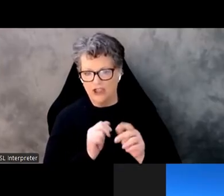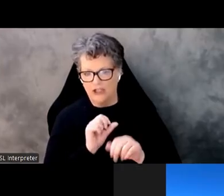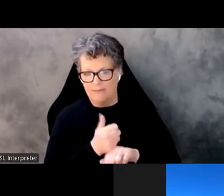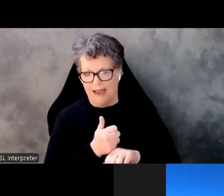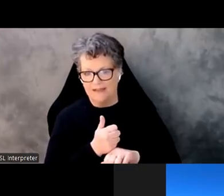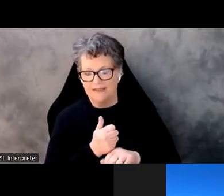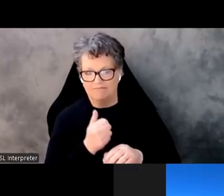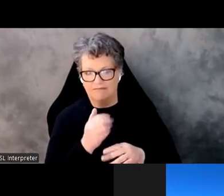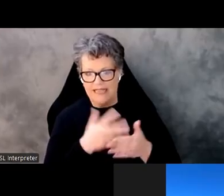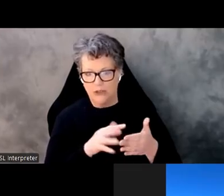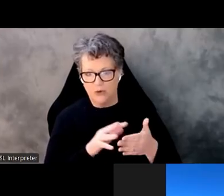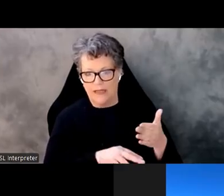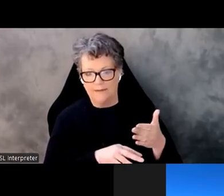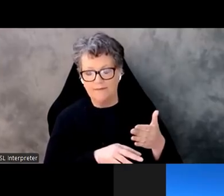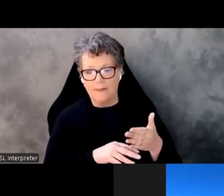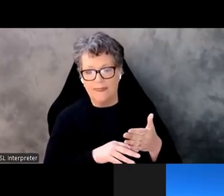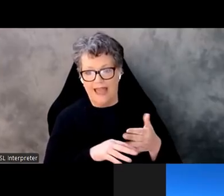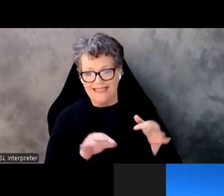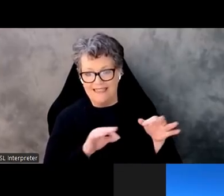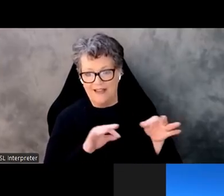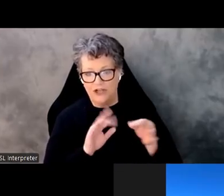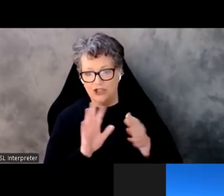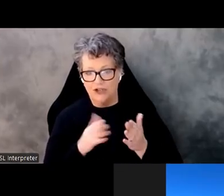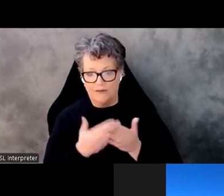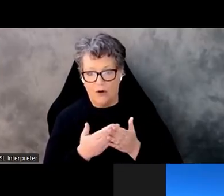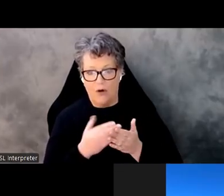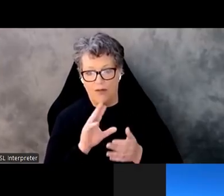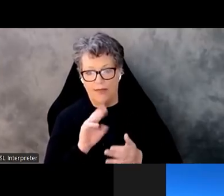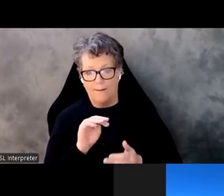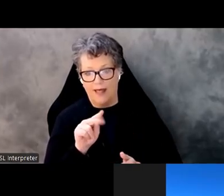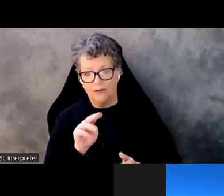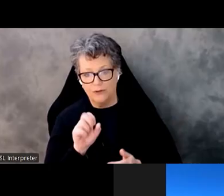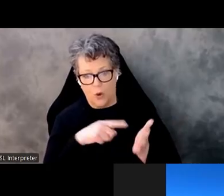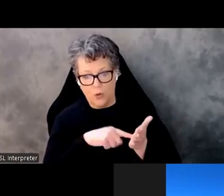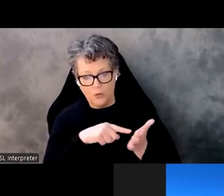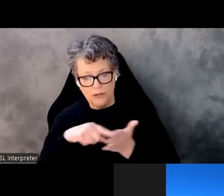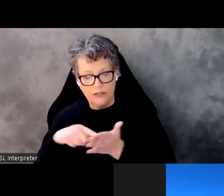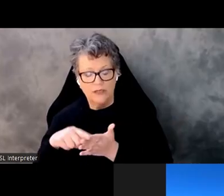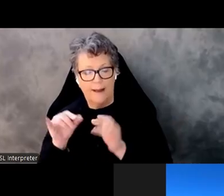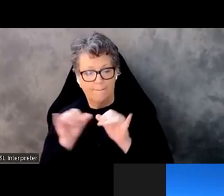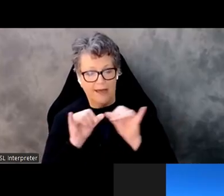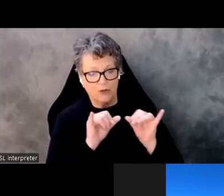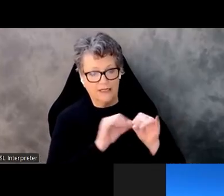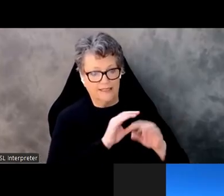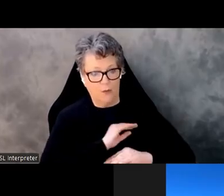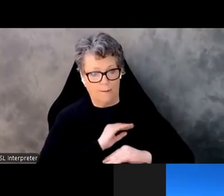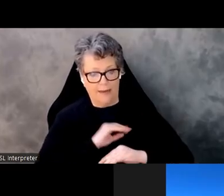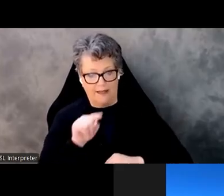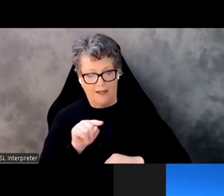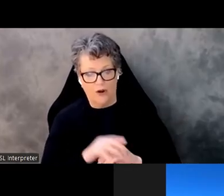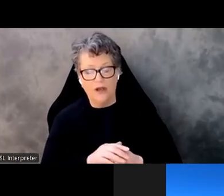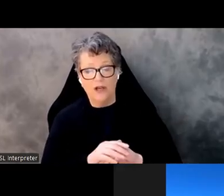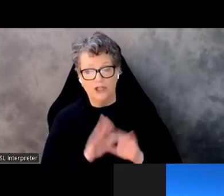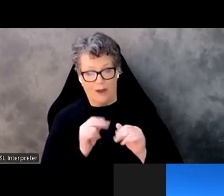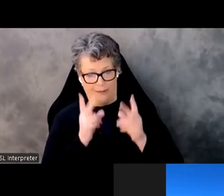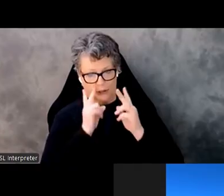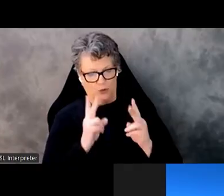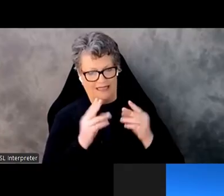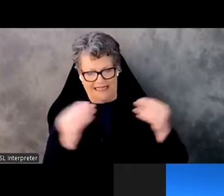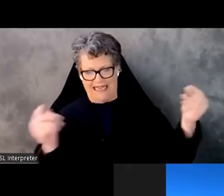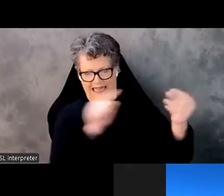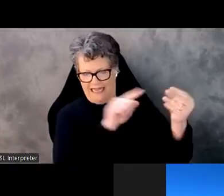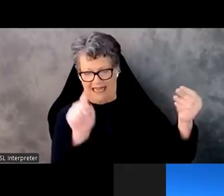scheduling and definition of all the milestones and metrics that we're meeting there. So we're able to see, it's easy